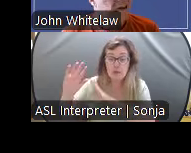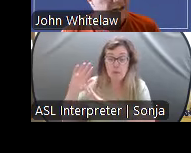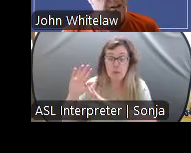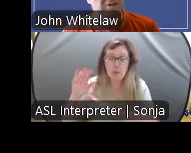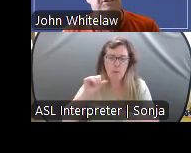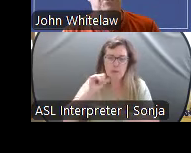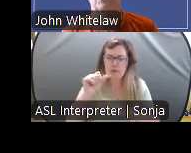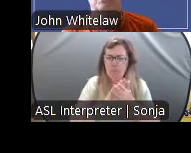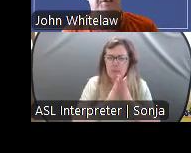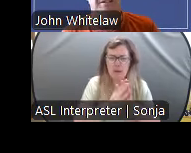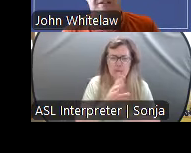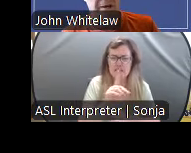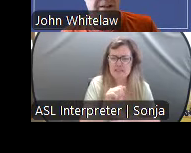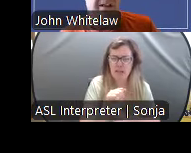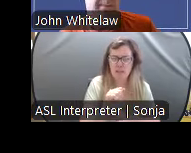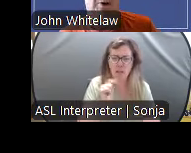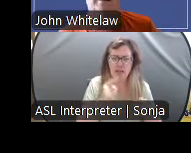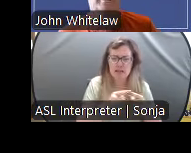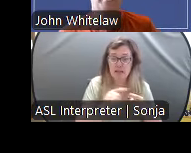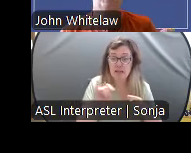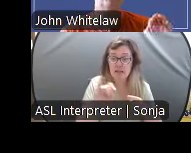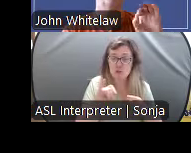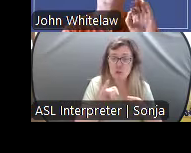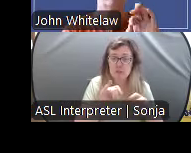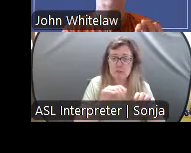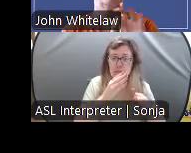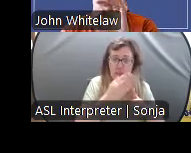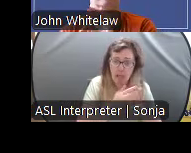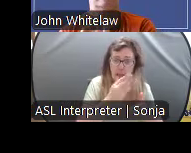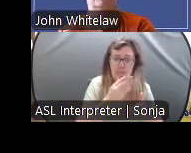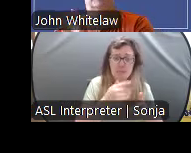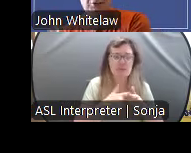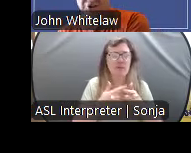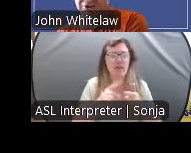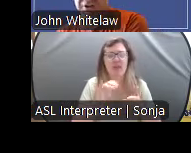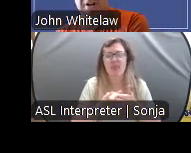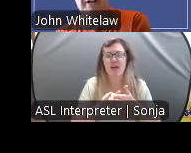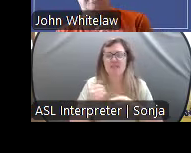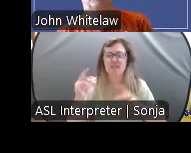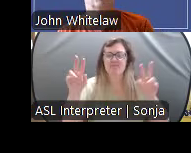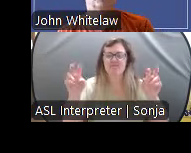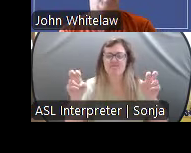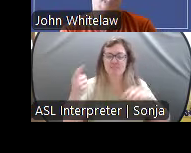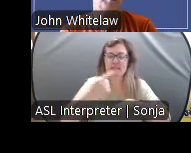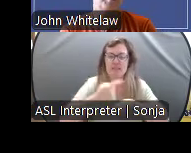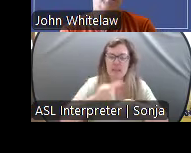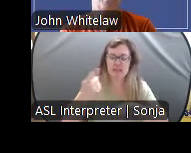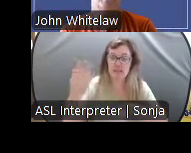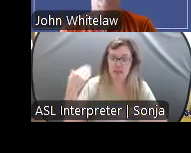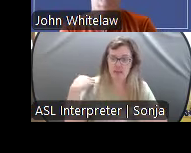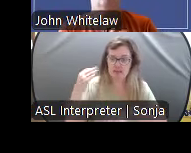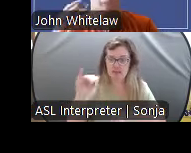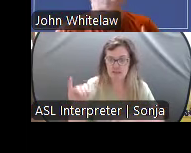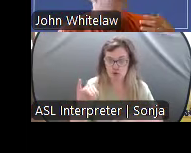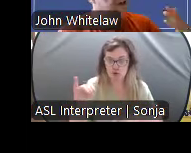lapses, then you're not insured for disability anymore. That is called the date last insured. And if you're working with people who